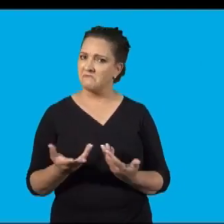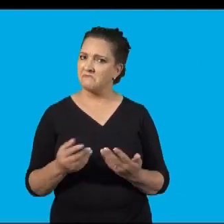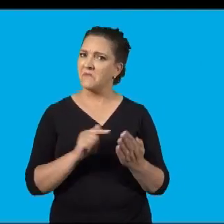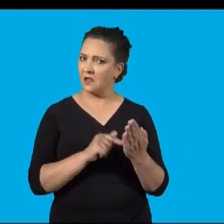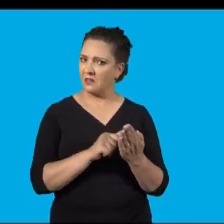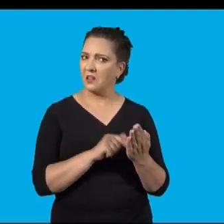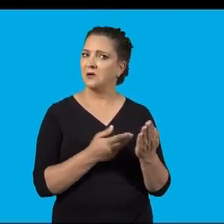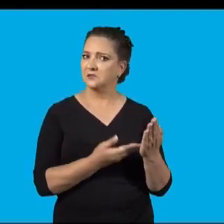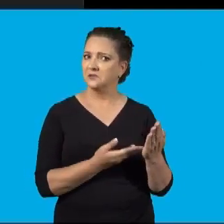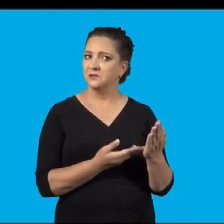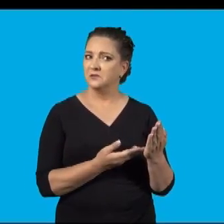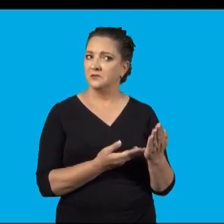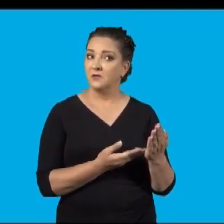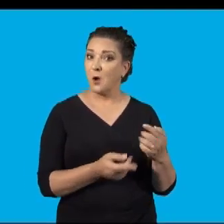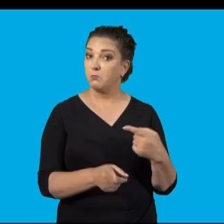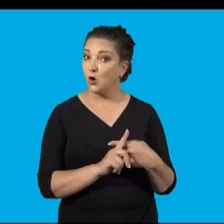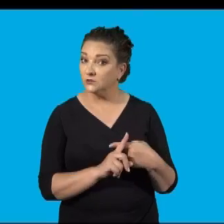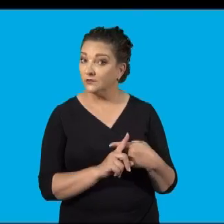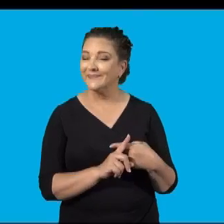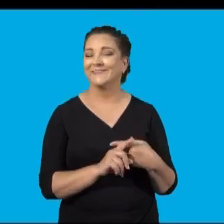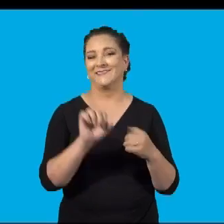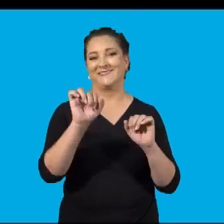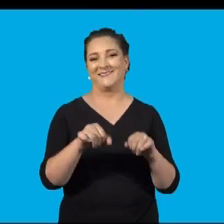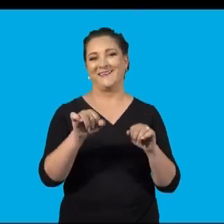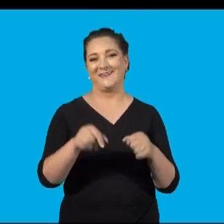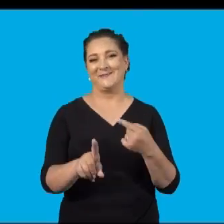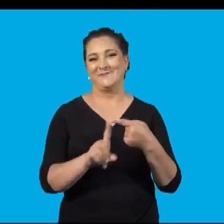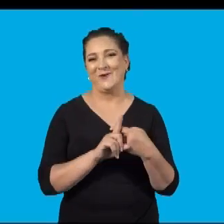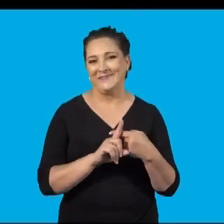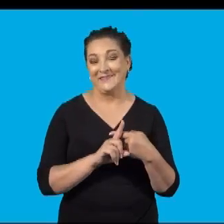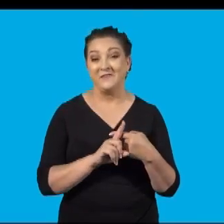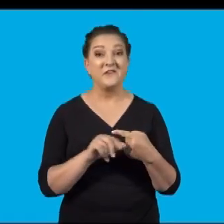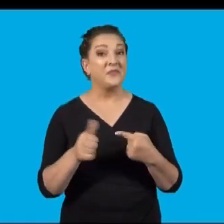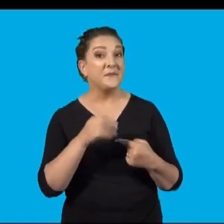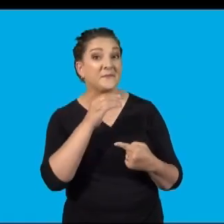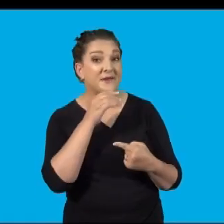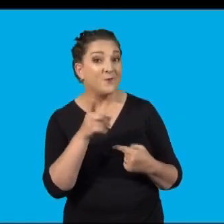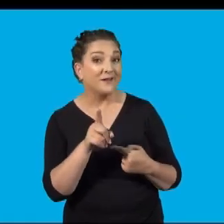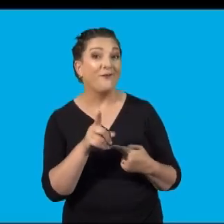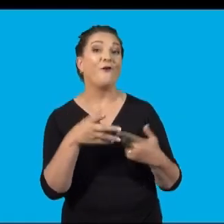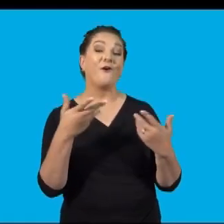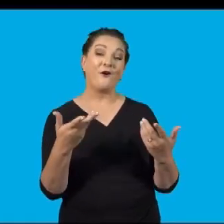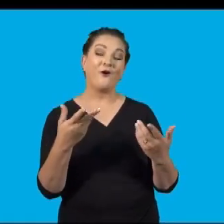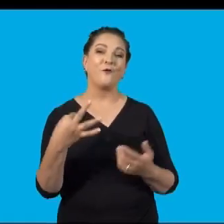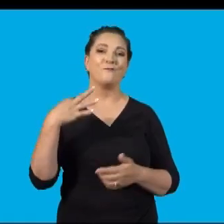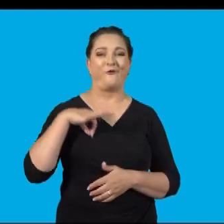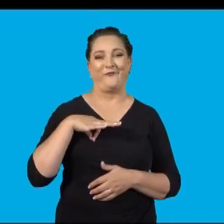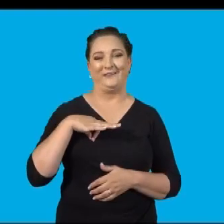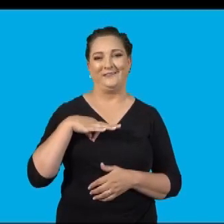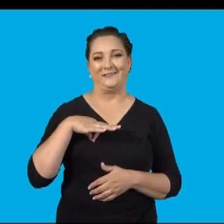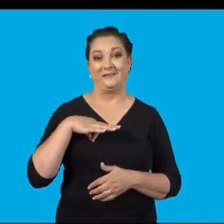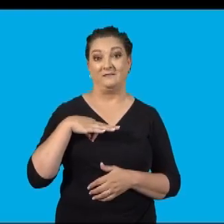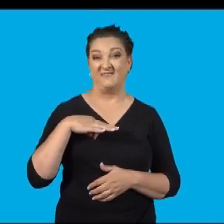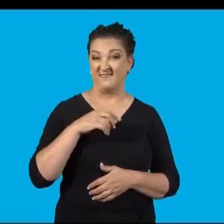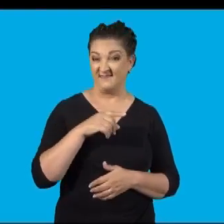3,100. On the calculator, is it positive? Yes, it is positive. So once it's positive, that is your